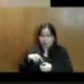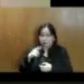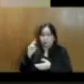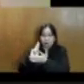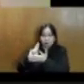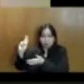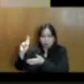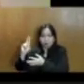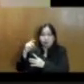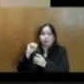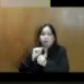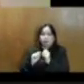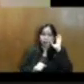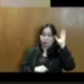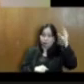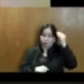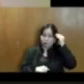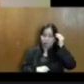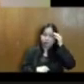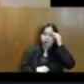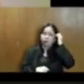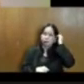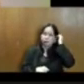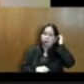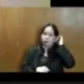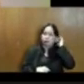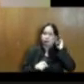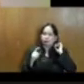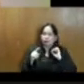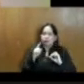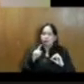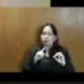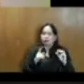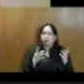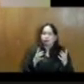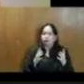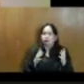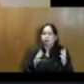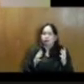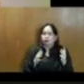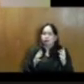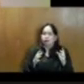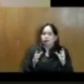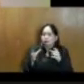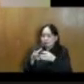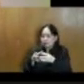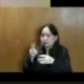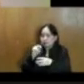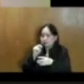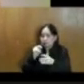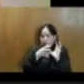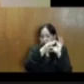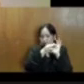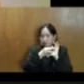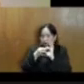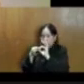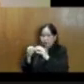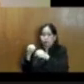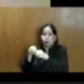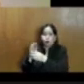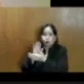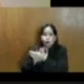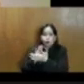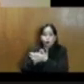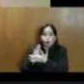but government, as well as industry, to make sure that what industry needs is actually implemented in school, or if